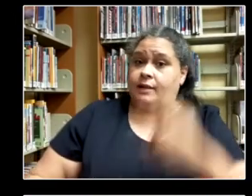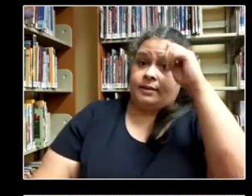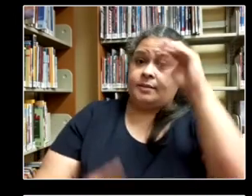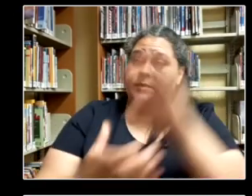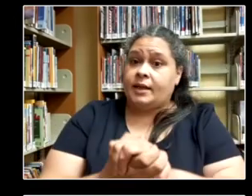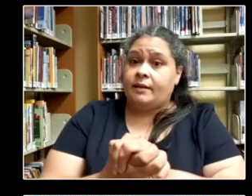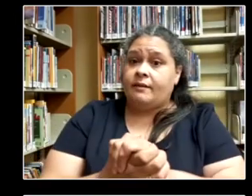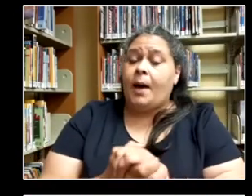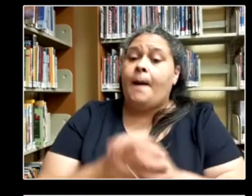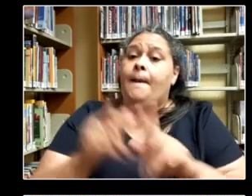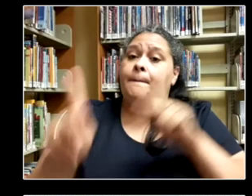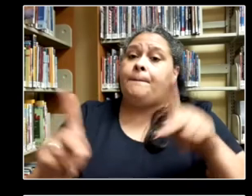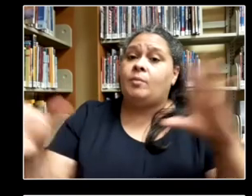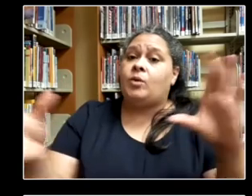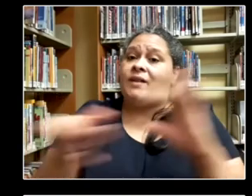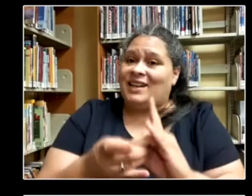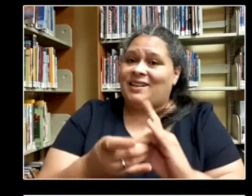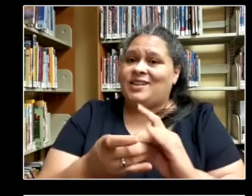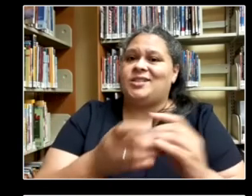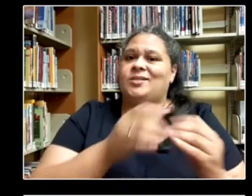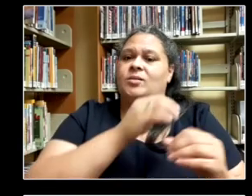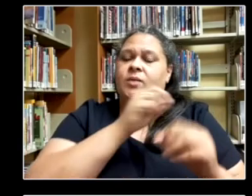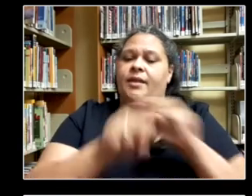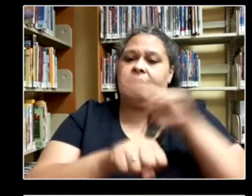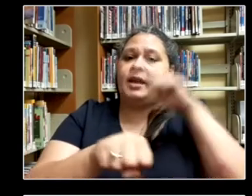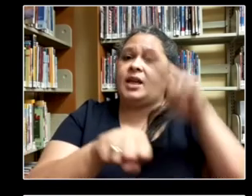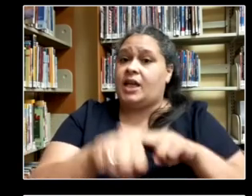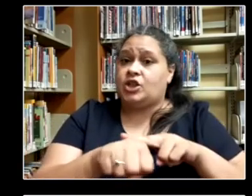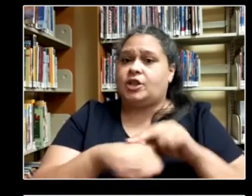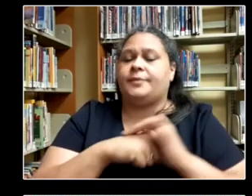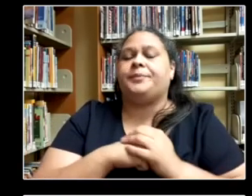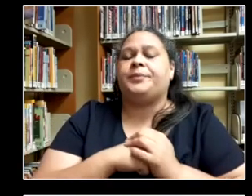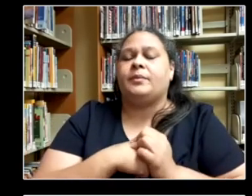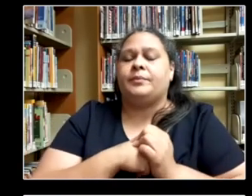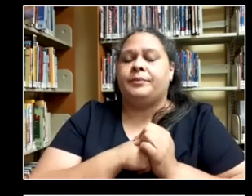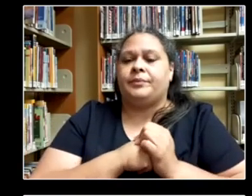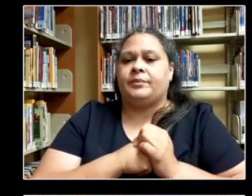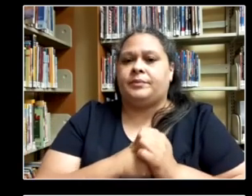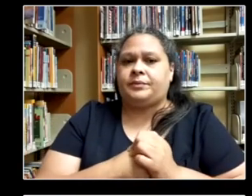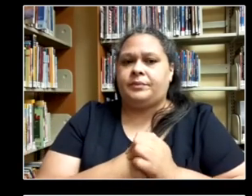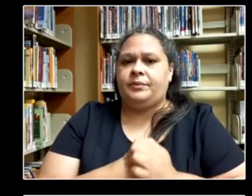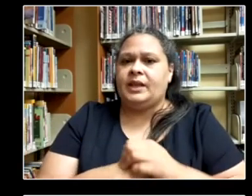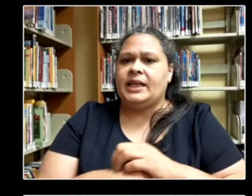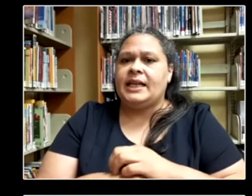to nature. In this painting, each natural element has a special meaning.